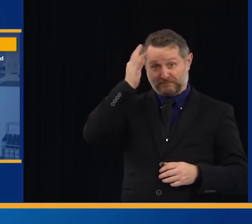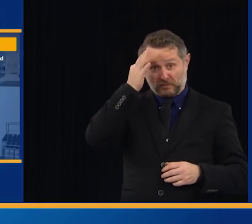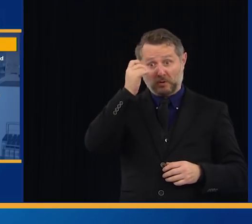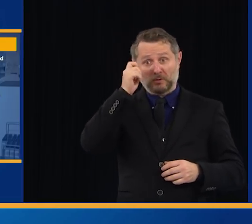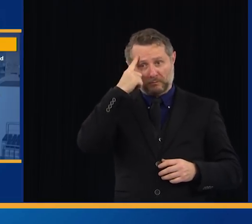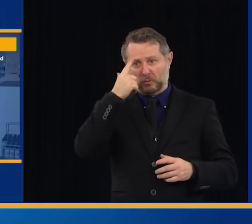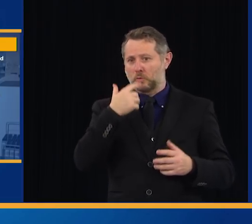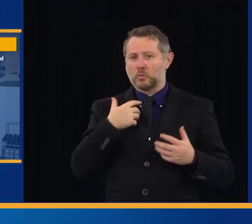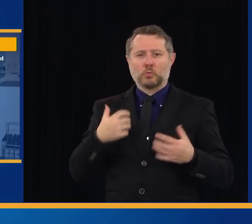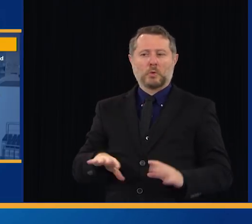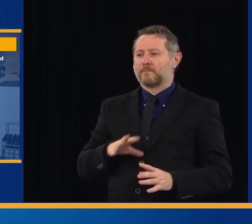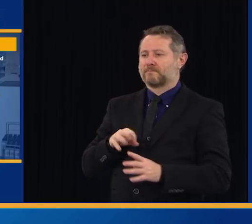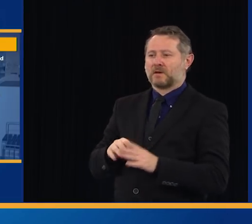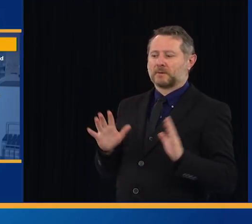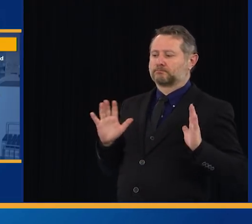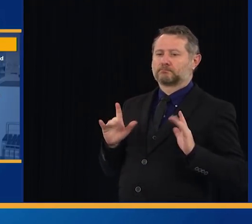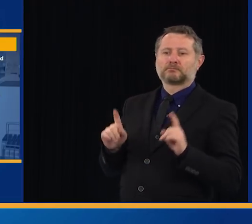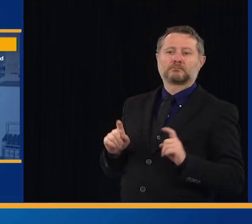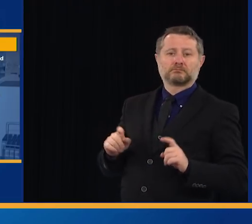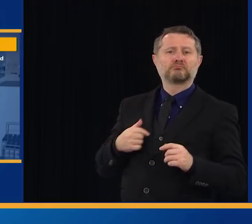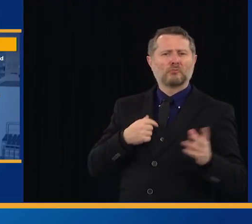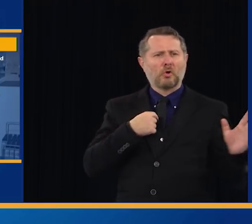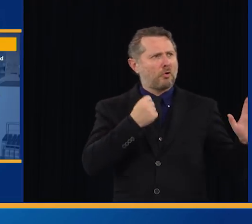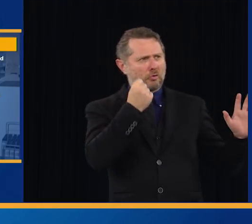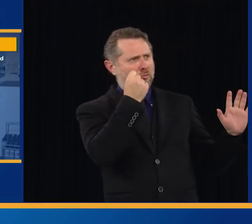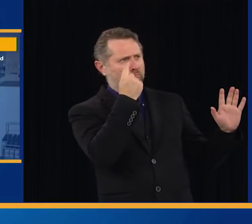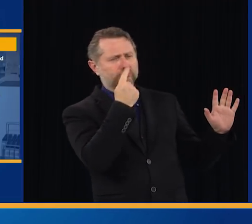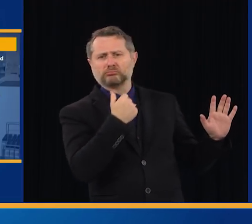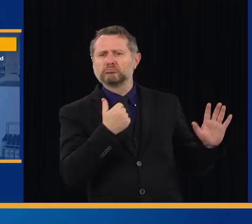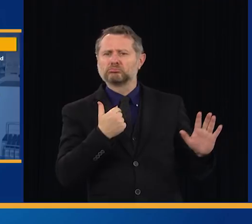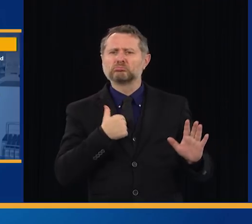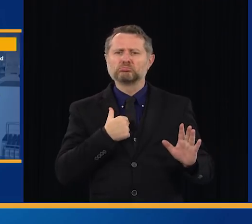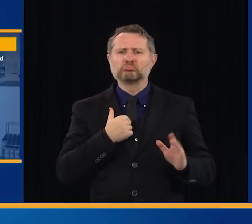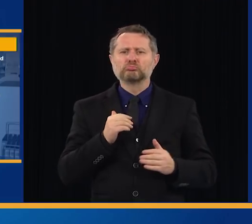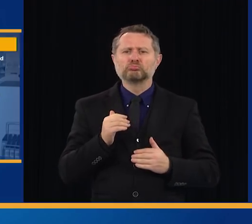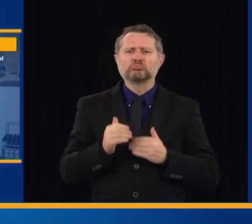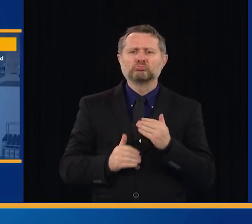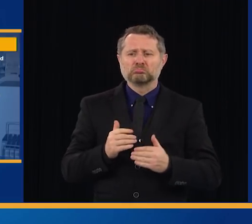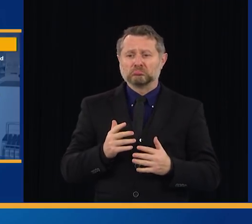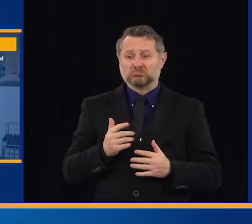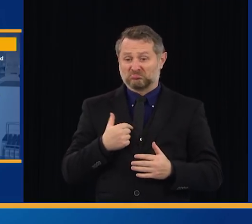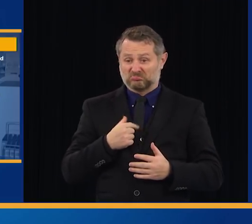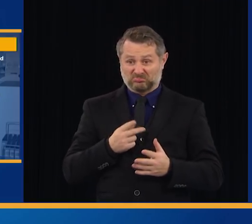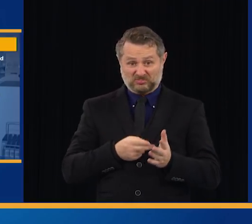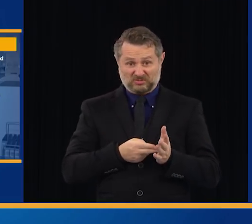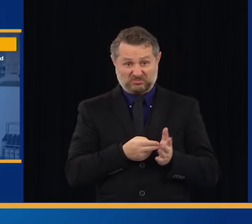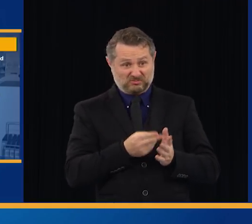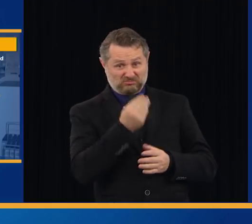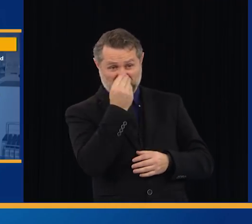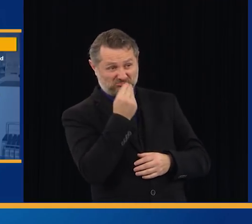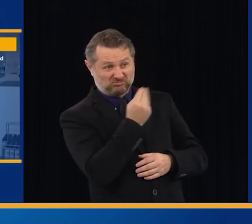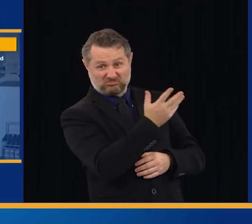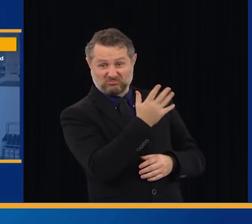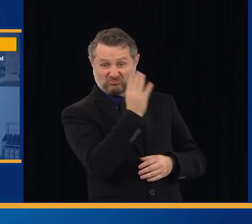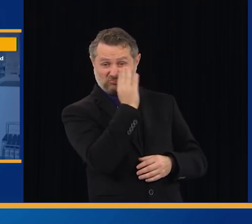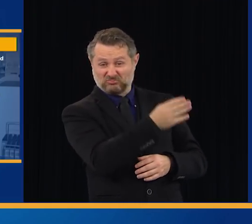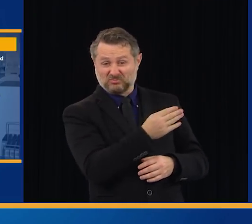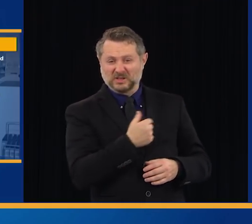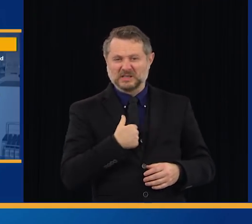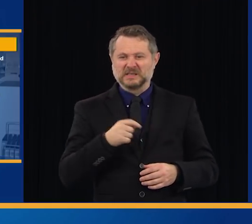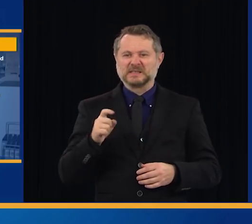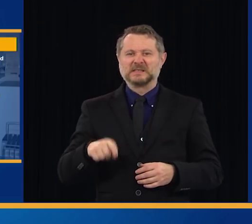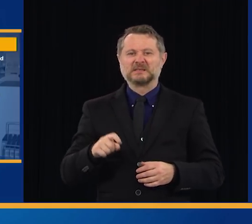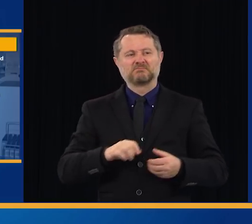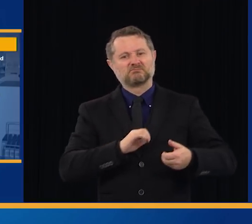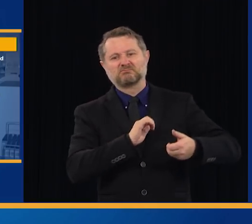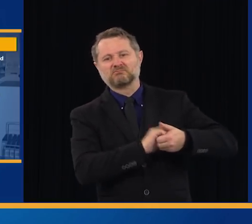testing. I get that, but the plain reality here is we have to do it in partnership with the federal